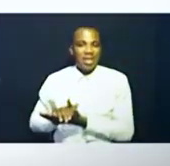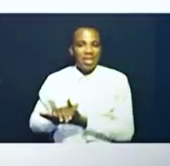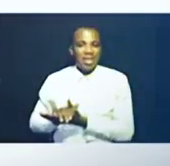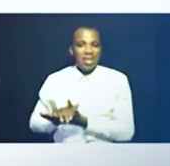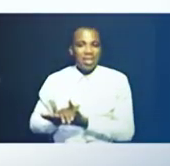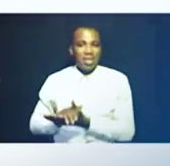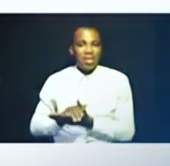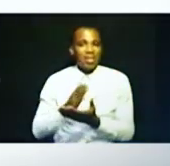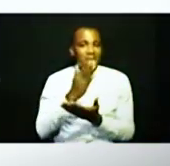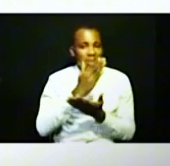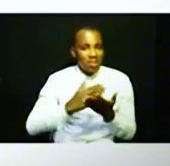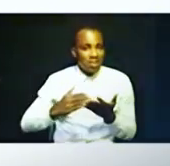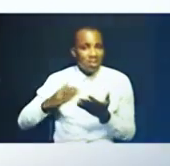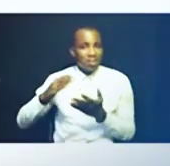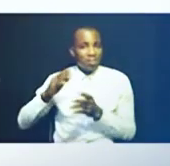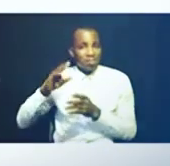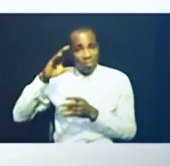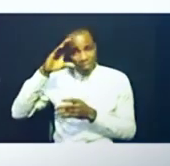They want a woman,